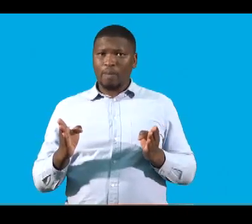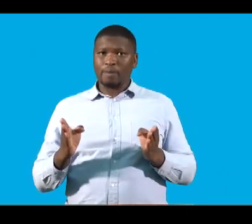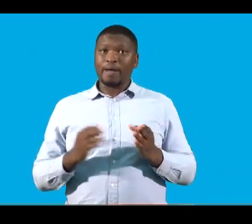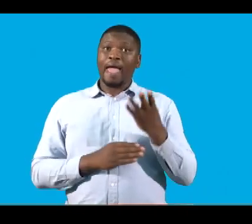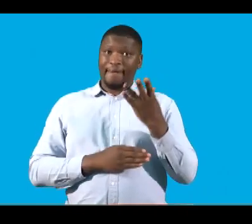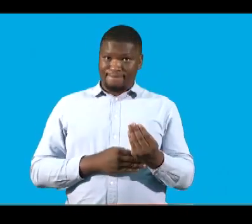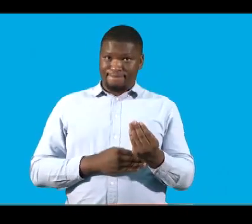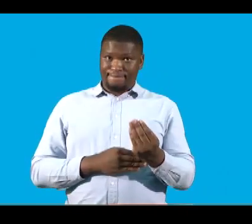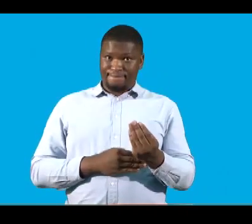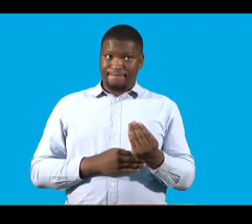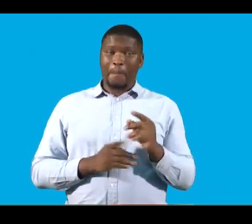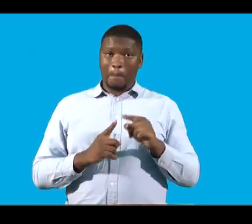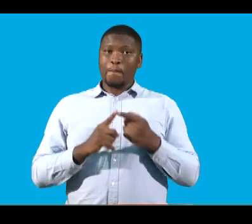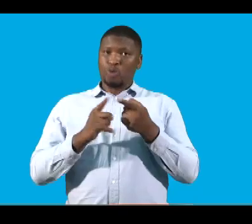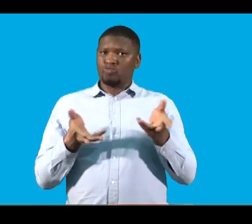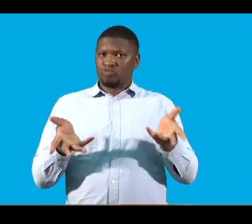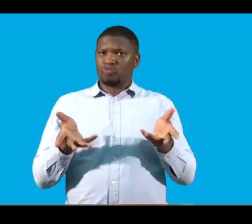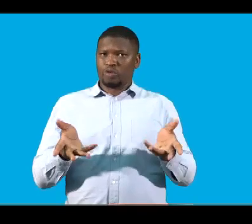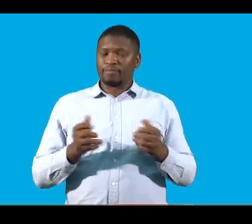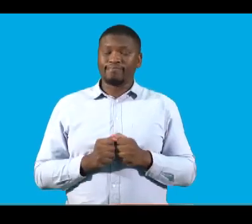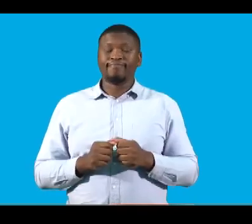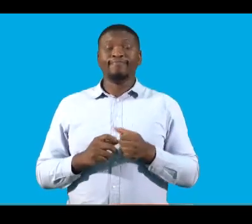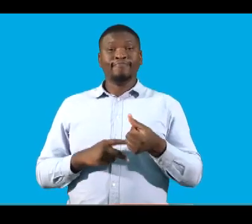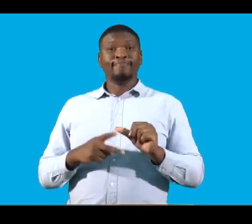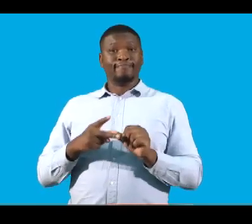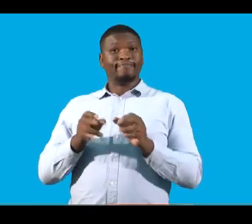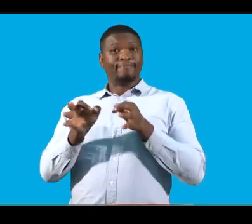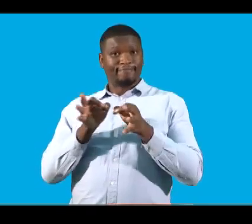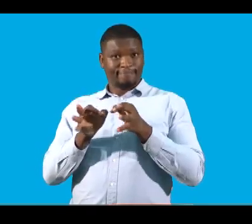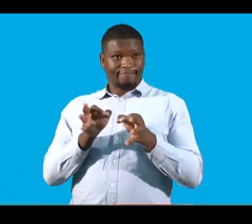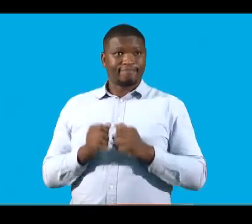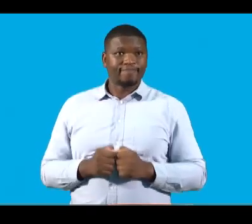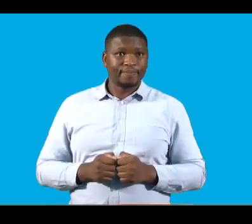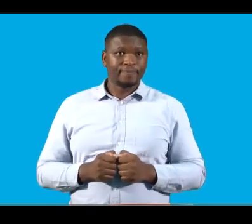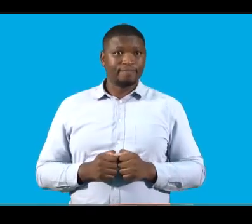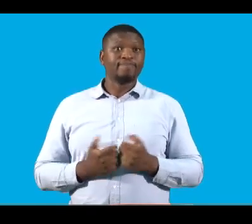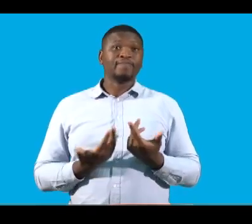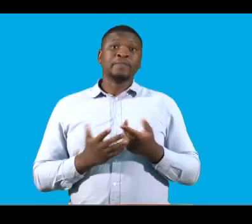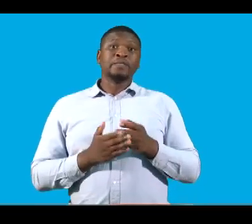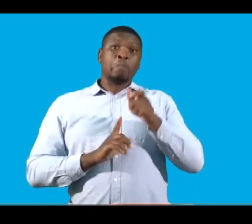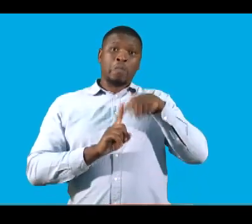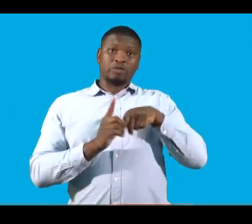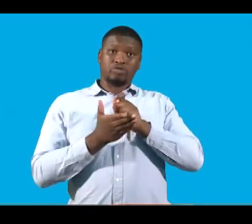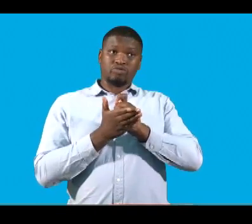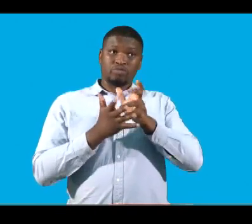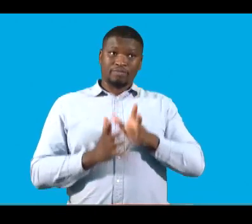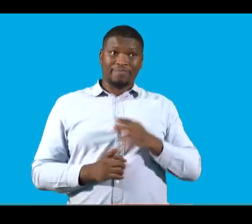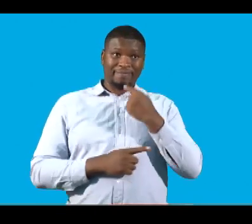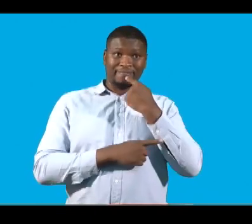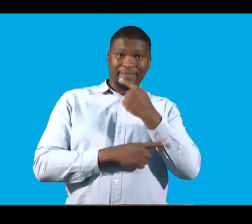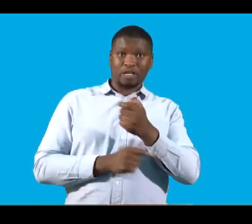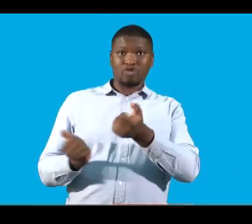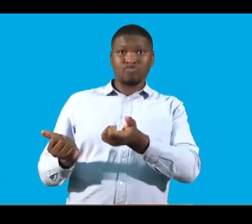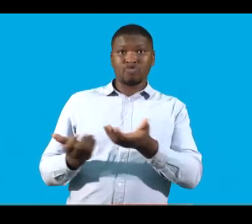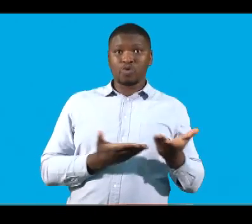the contradictory concepts are there. They are present. That's the point. Now we are explaining this point. In the